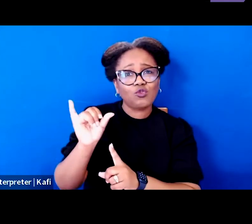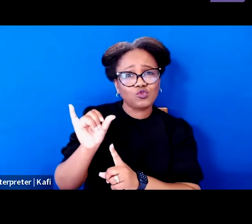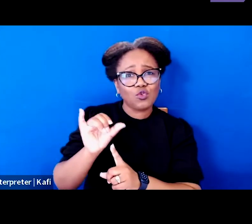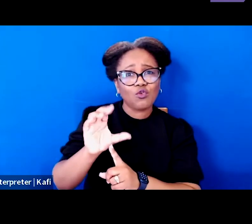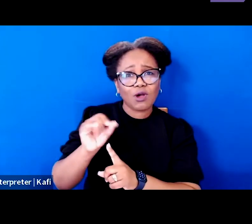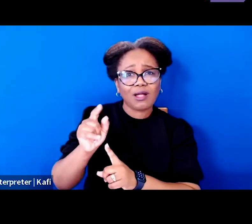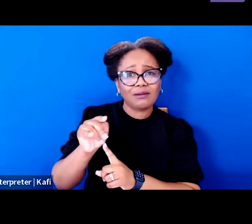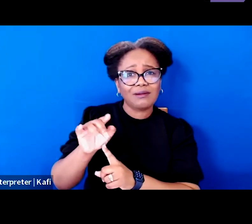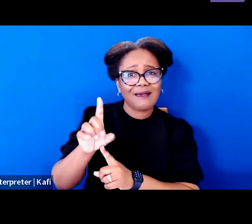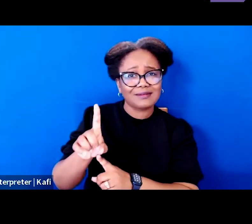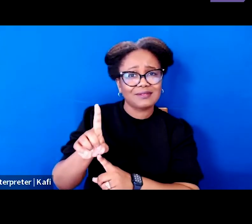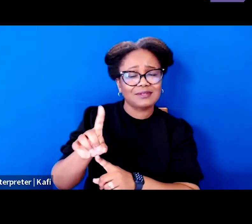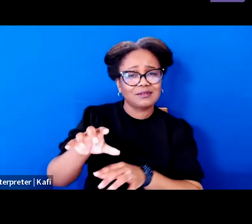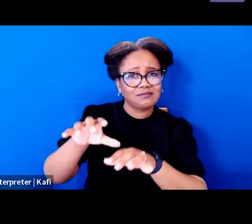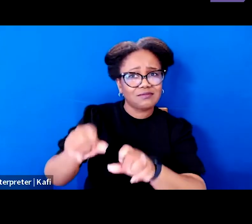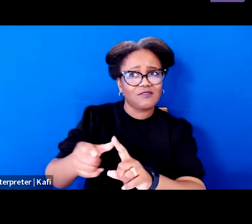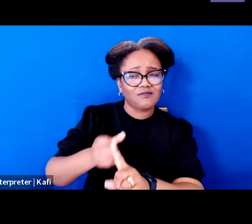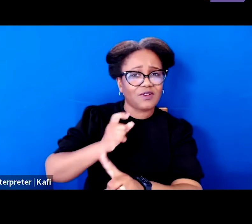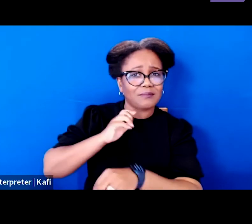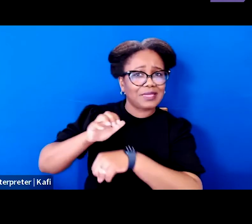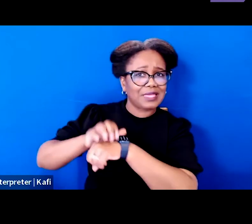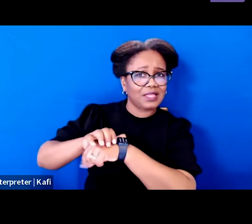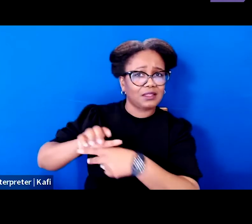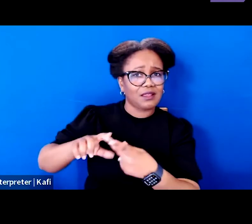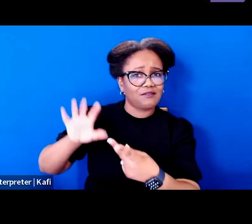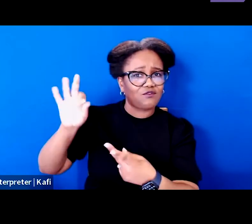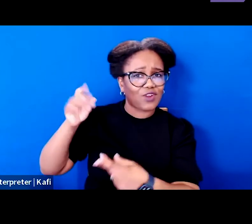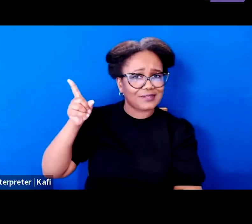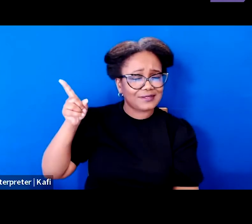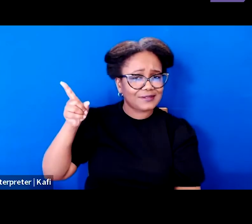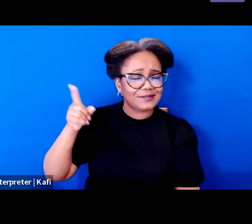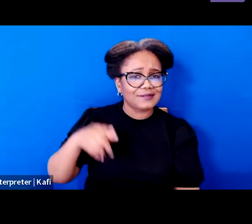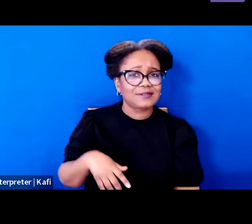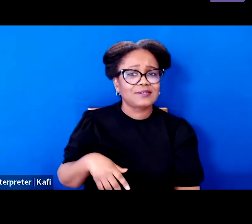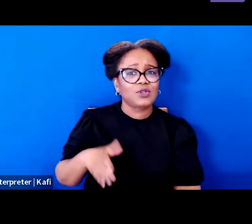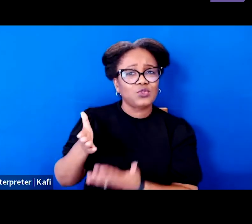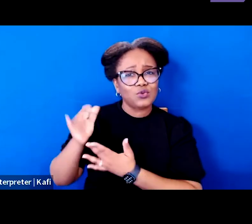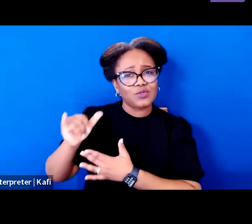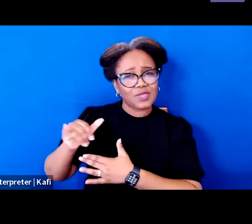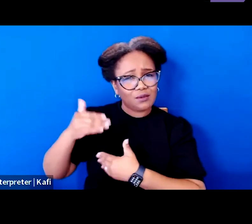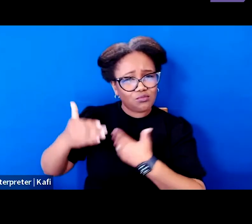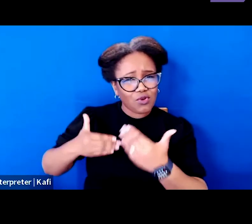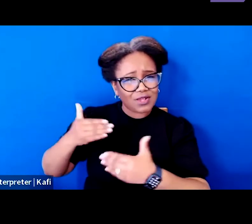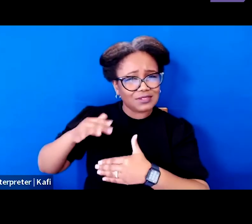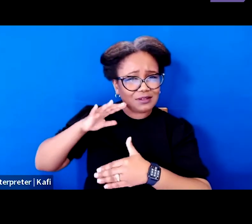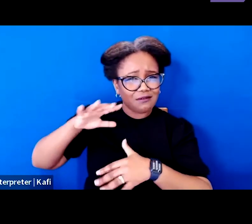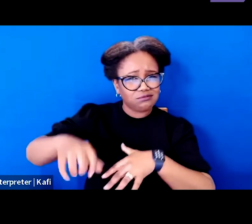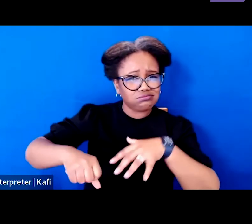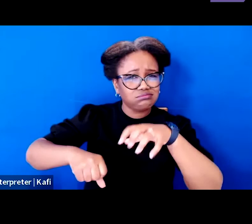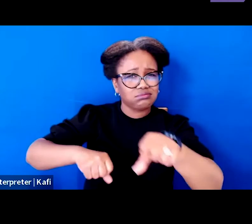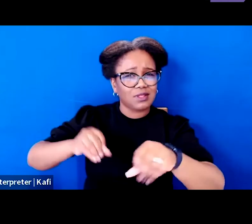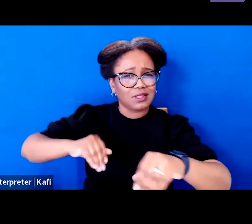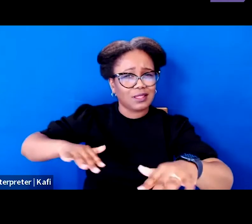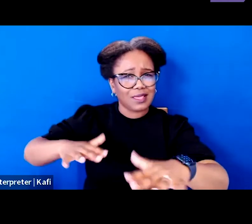of deeply committed frontline workers and policy and research